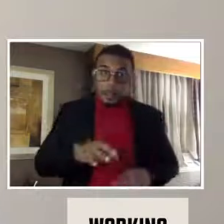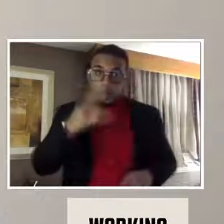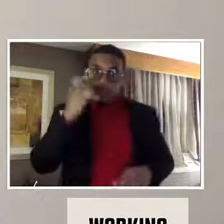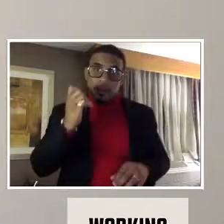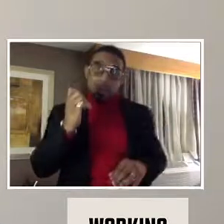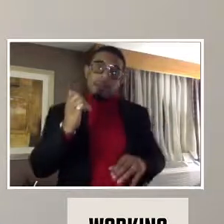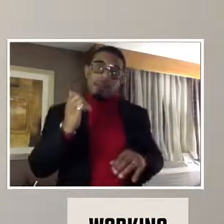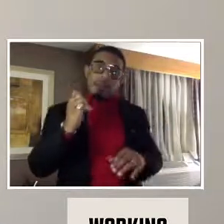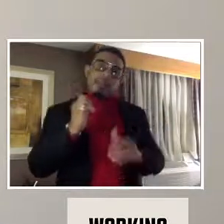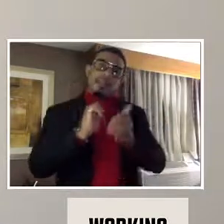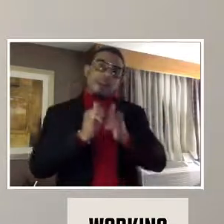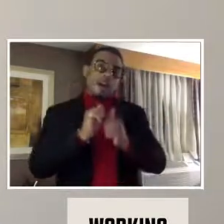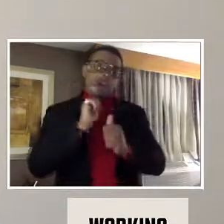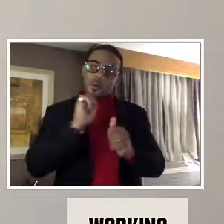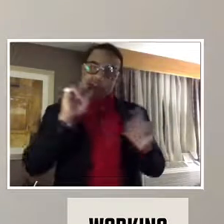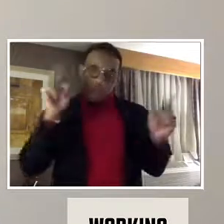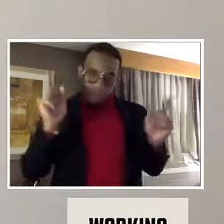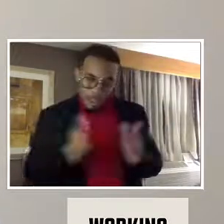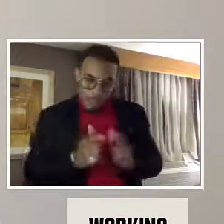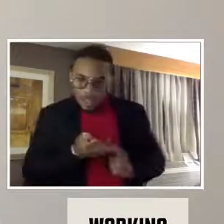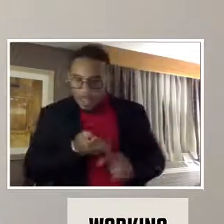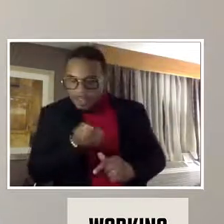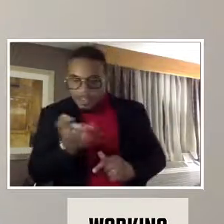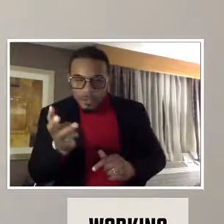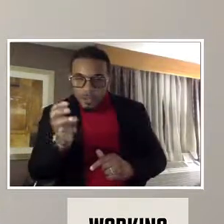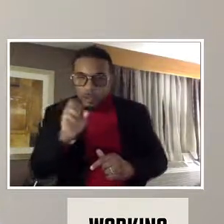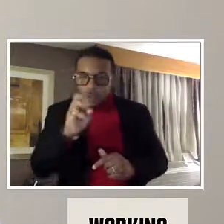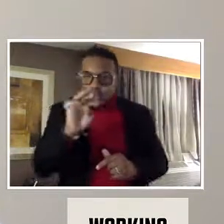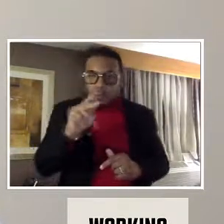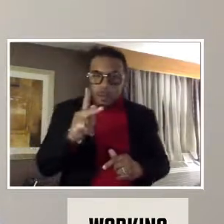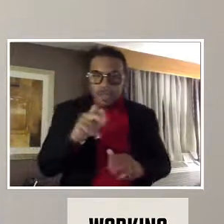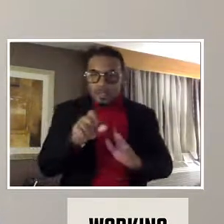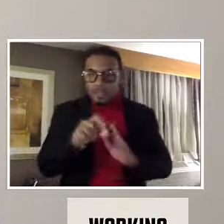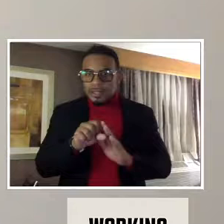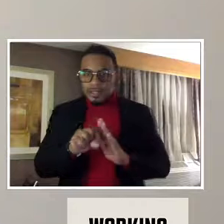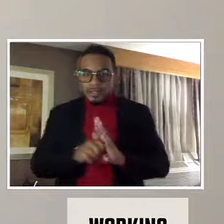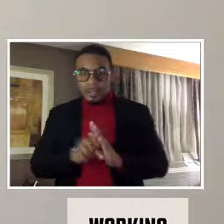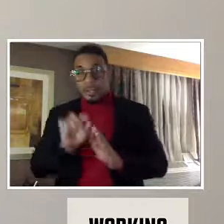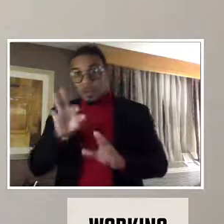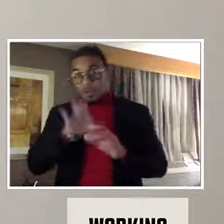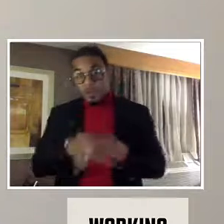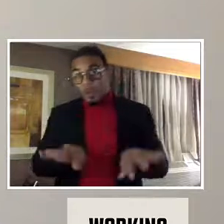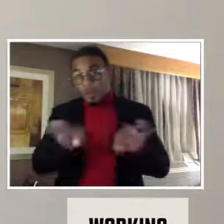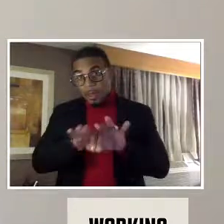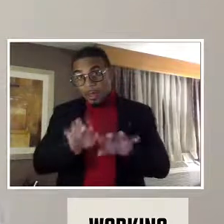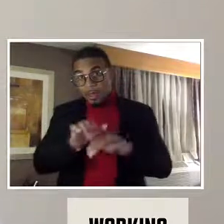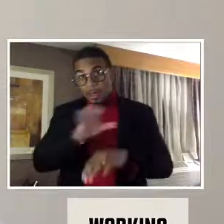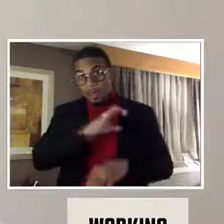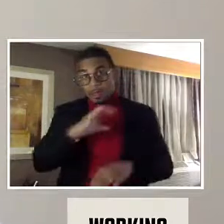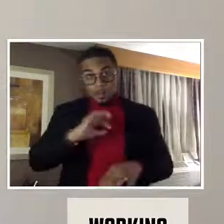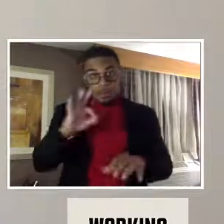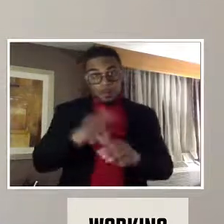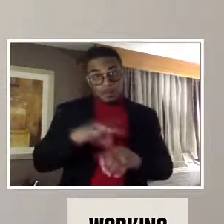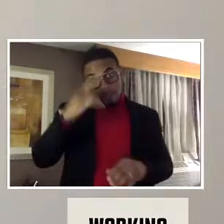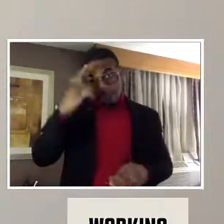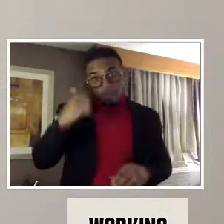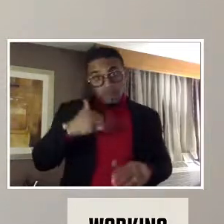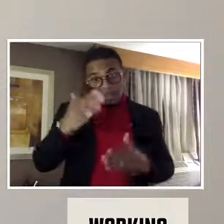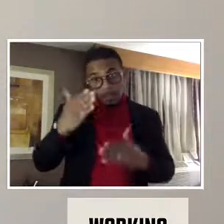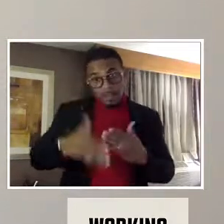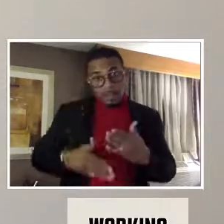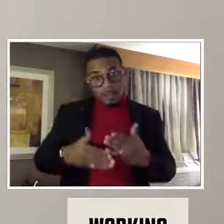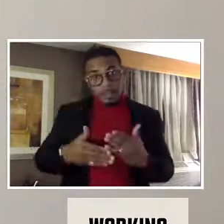because the contest won't come down to a handful of swing states, and where your vote matters in a congressional election because we've